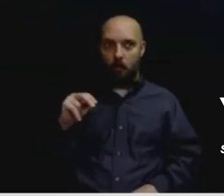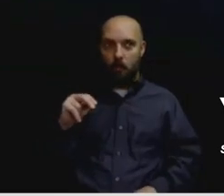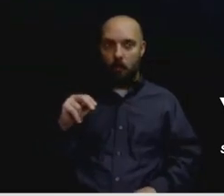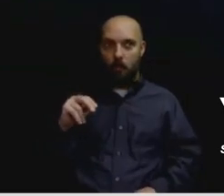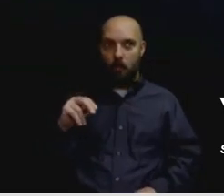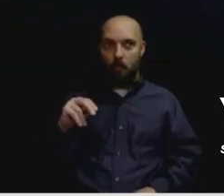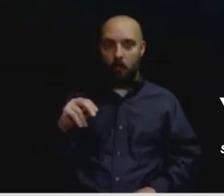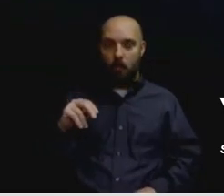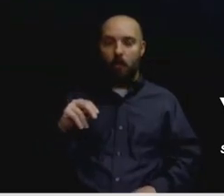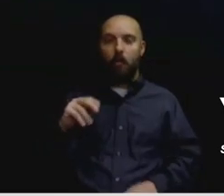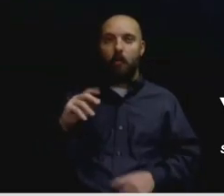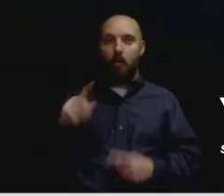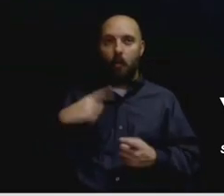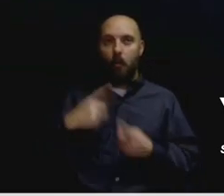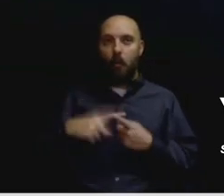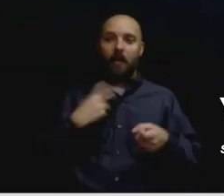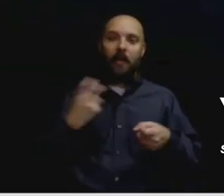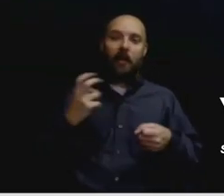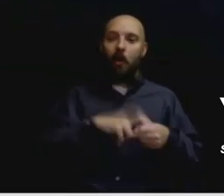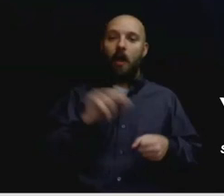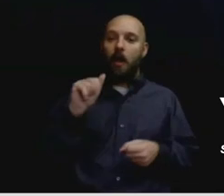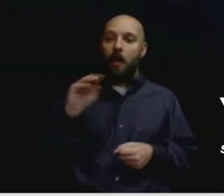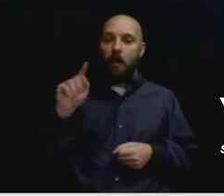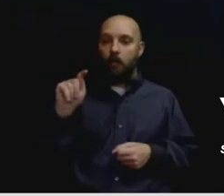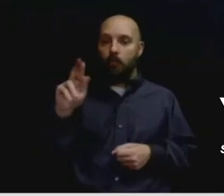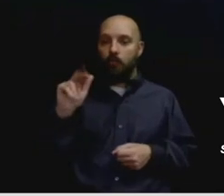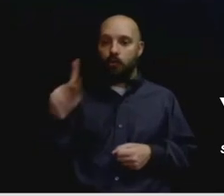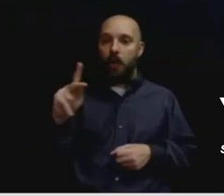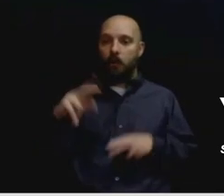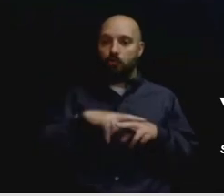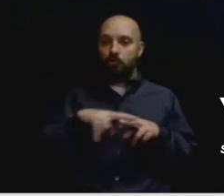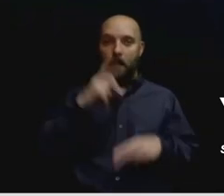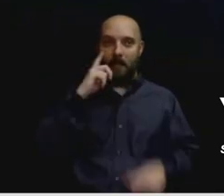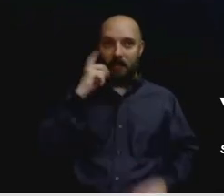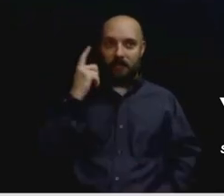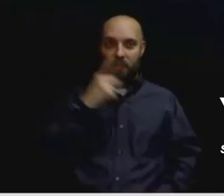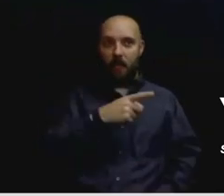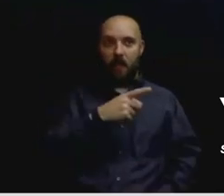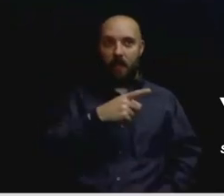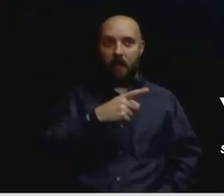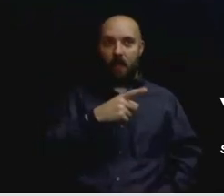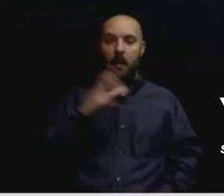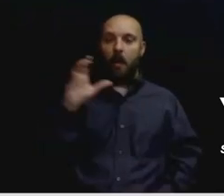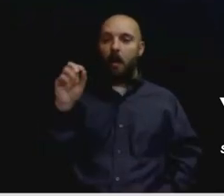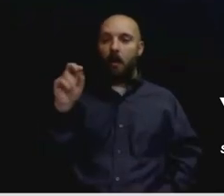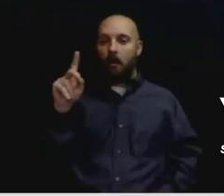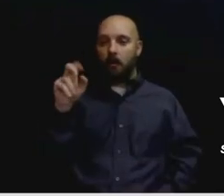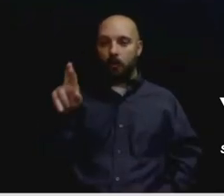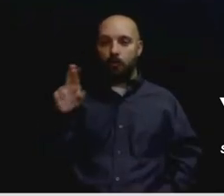getting on an Amtrak train because the conductor told my